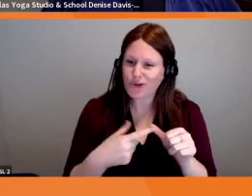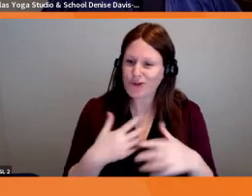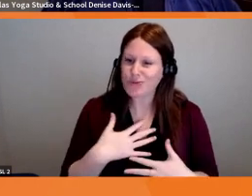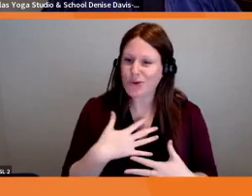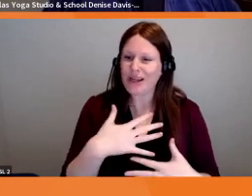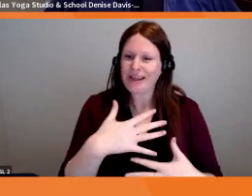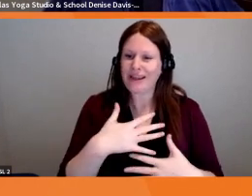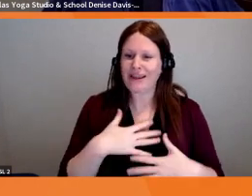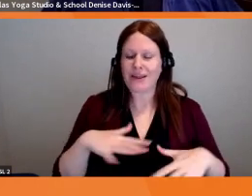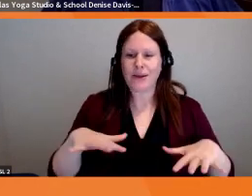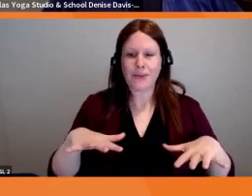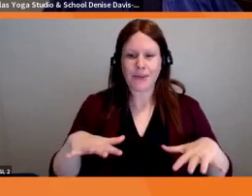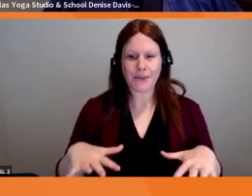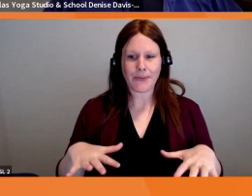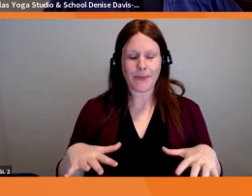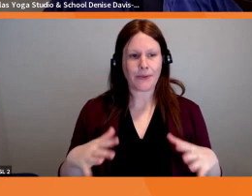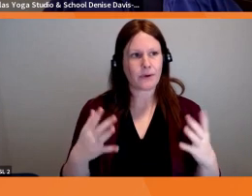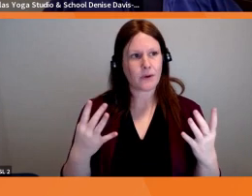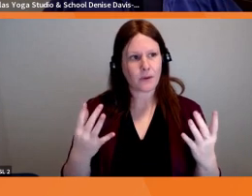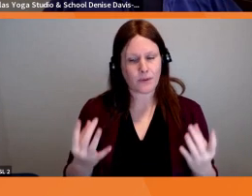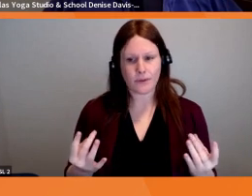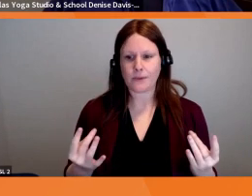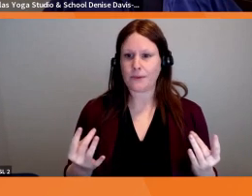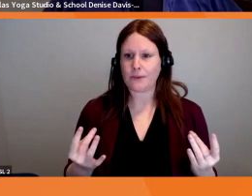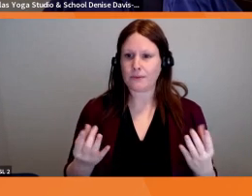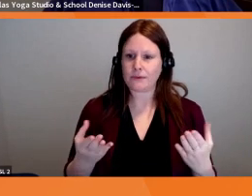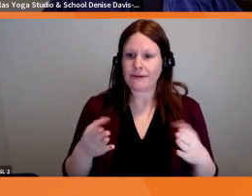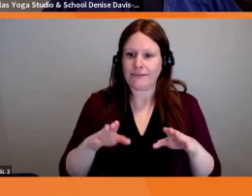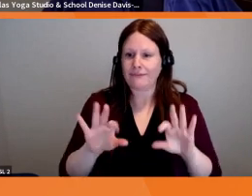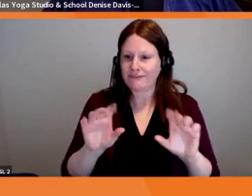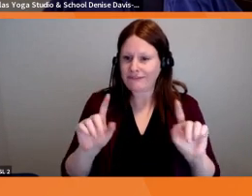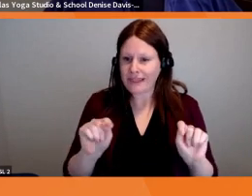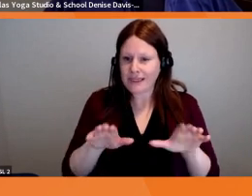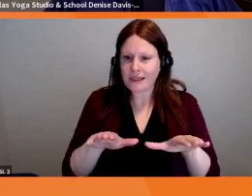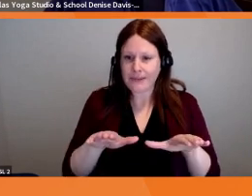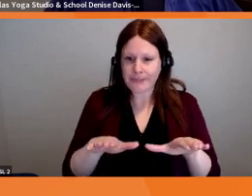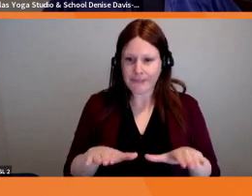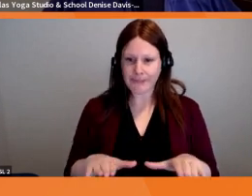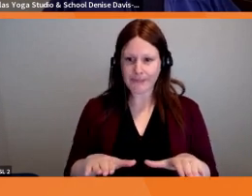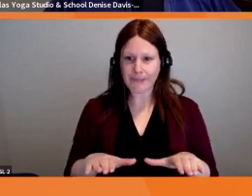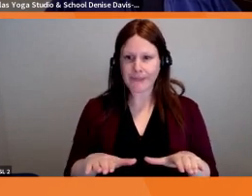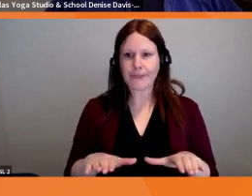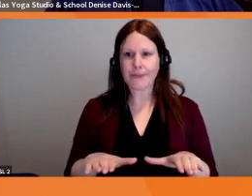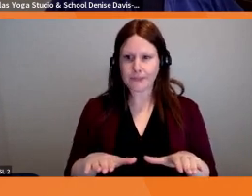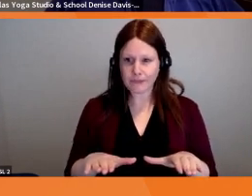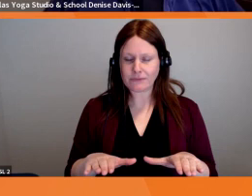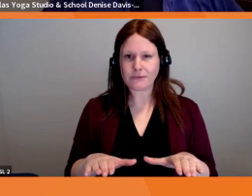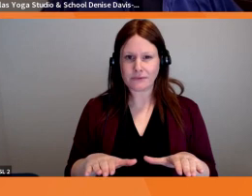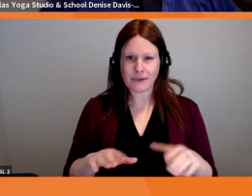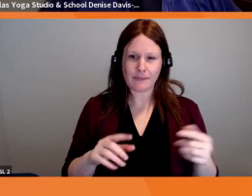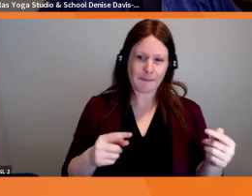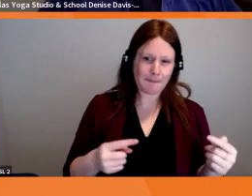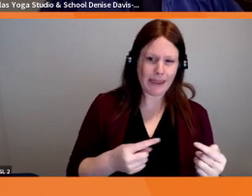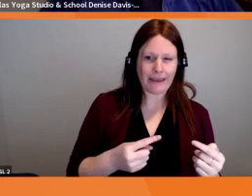find your breath, resource with the feet on the ground, Breathe into any aches and pains in the